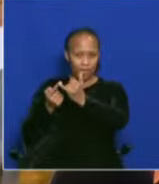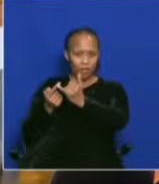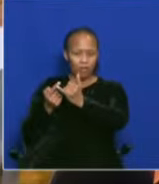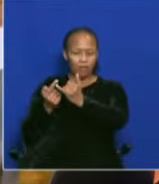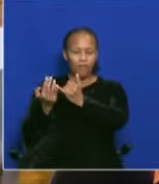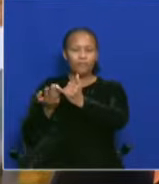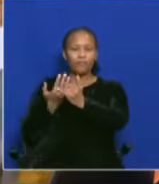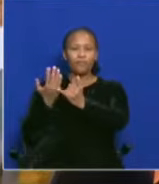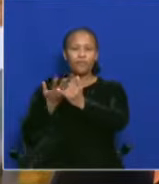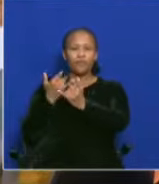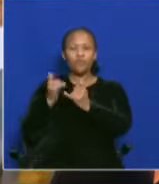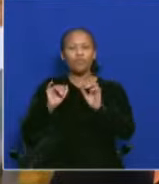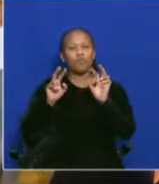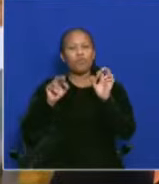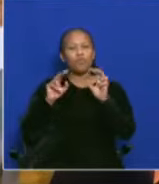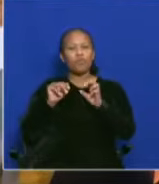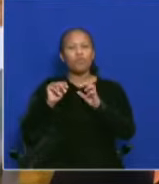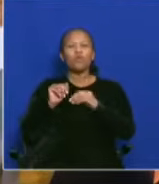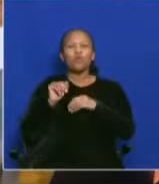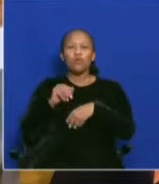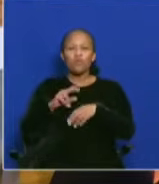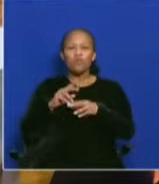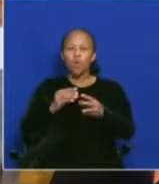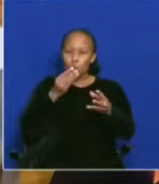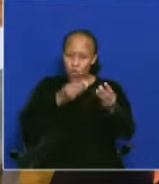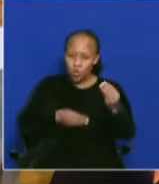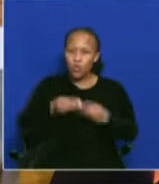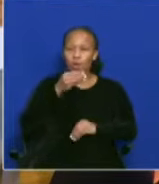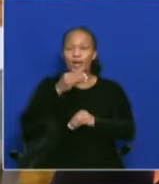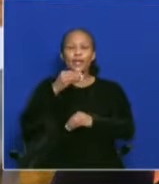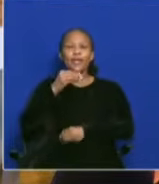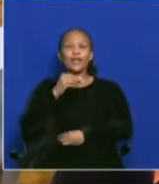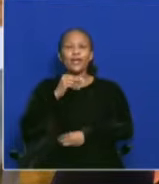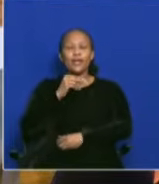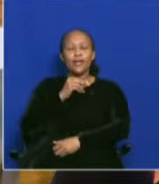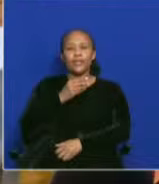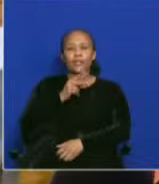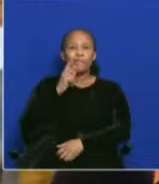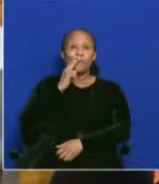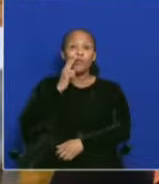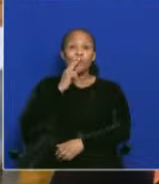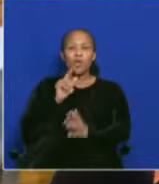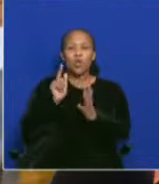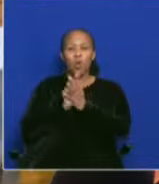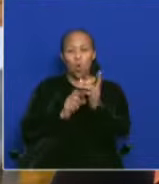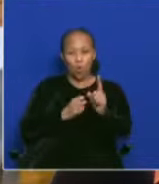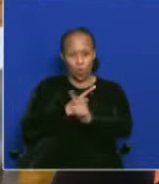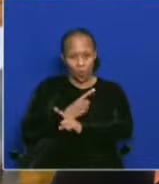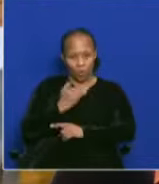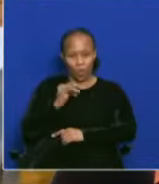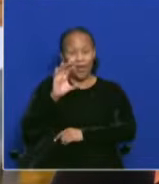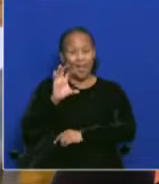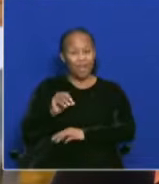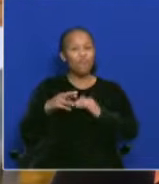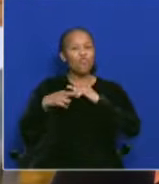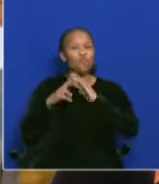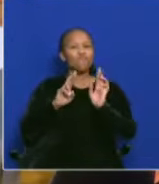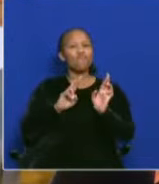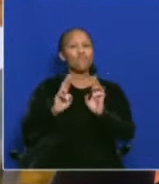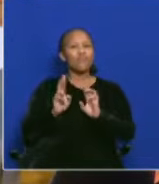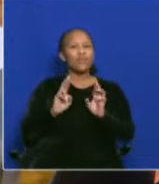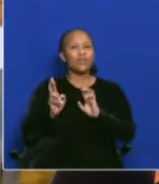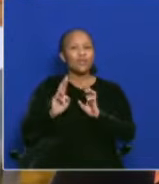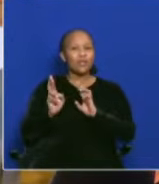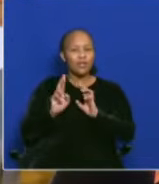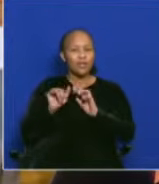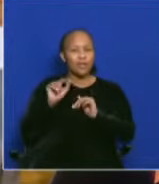illicit cigarette trading, there was one reference that I omitted to bring to the Commission's